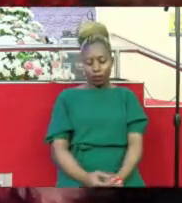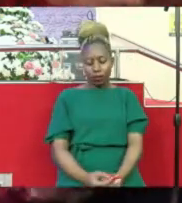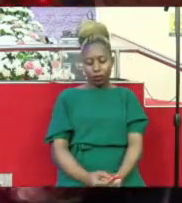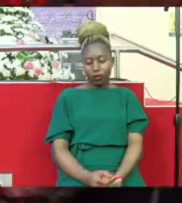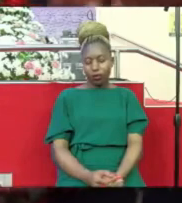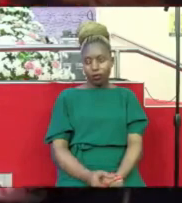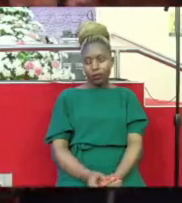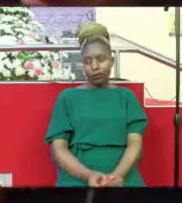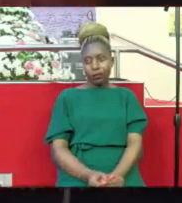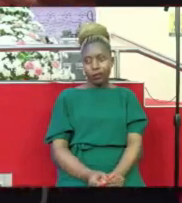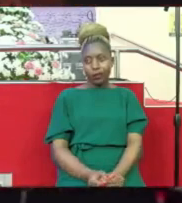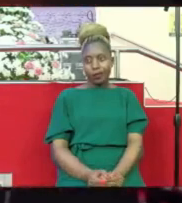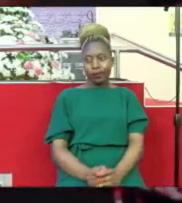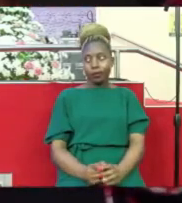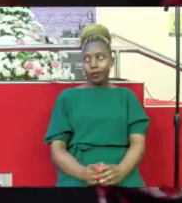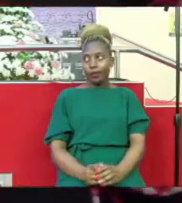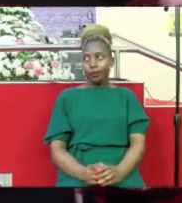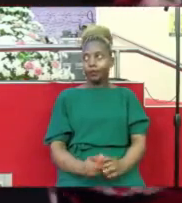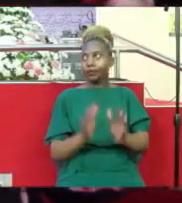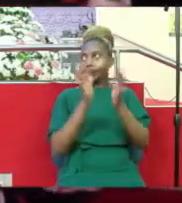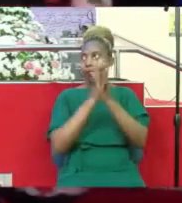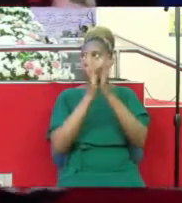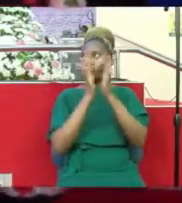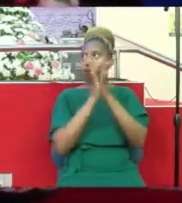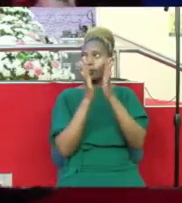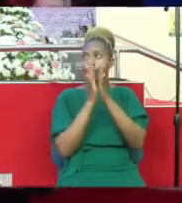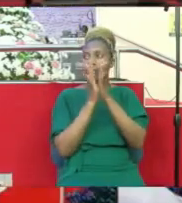with faith. Mix it with faith. Mix it with faith.